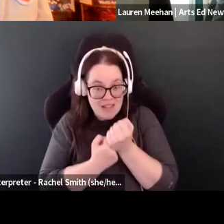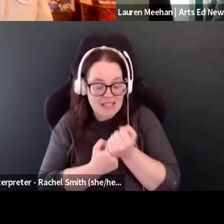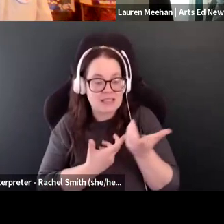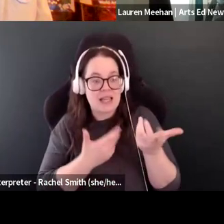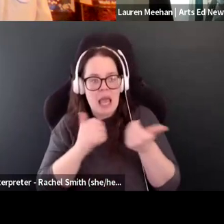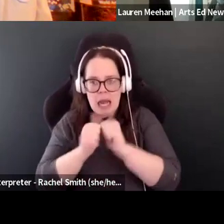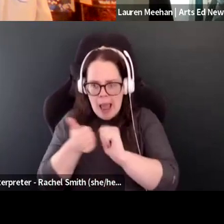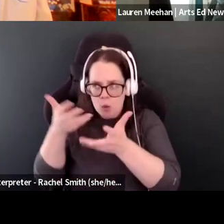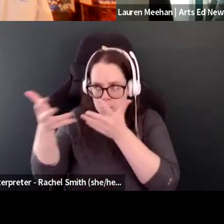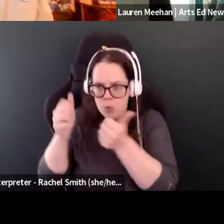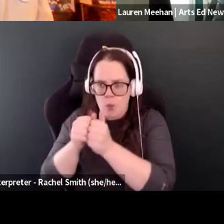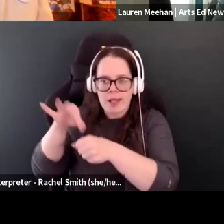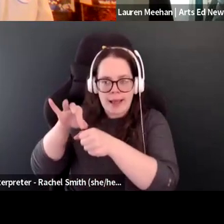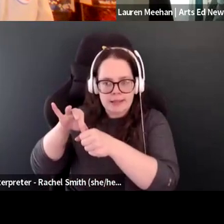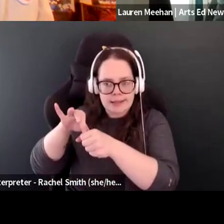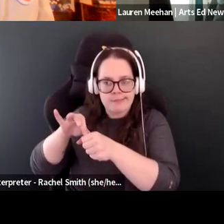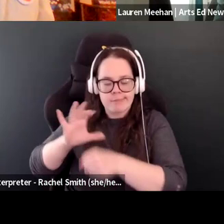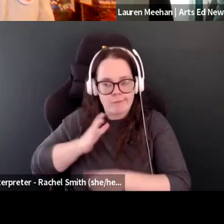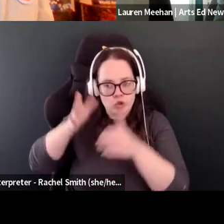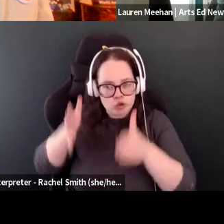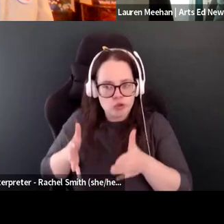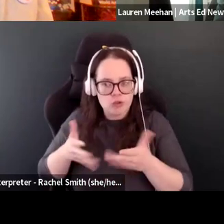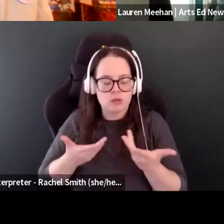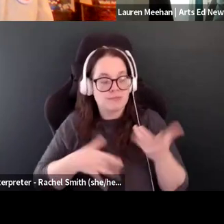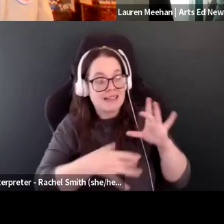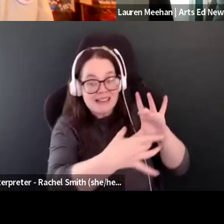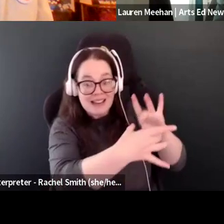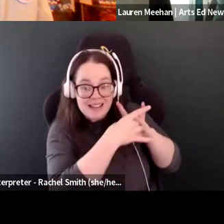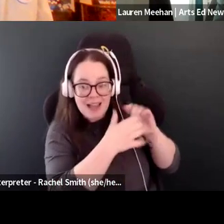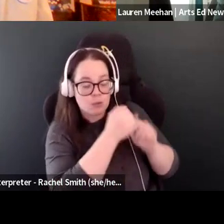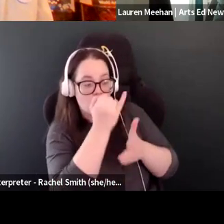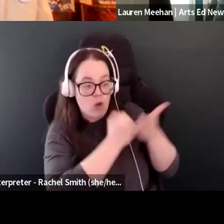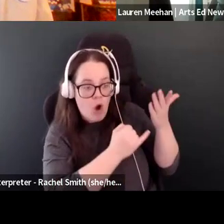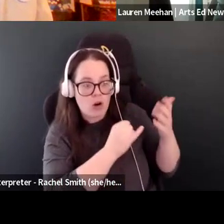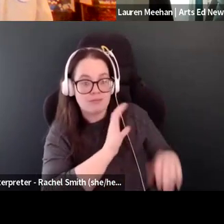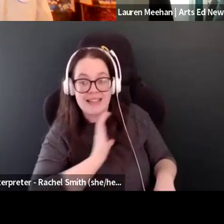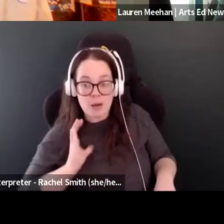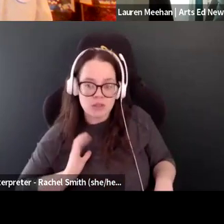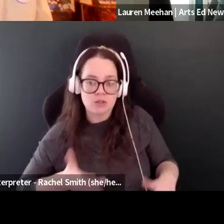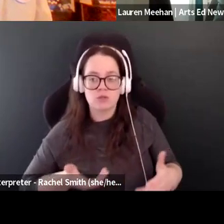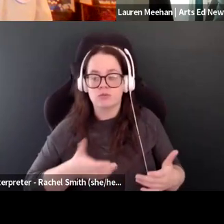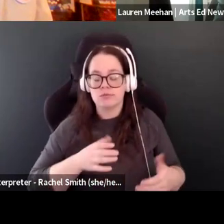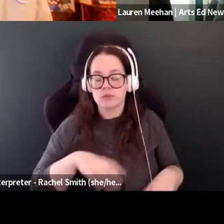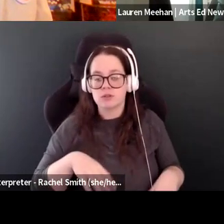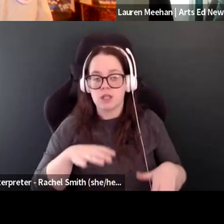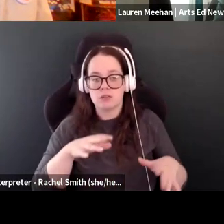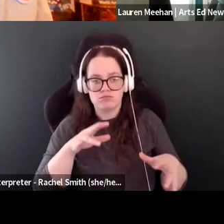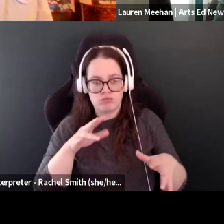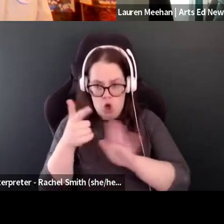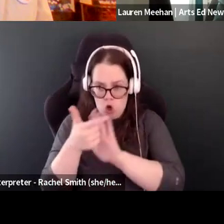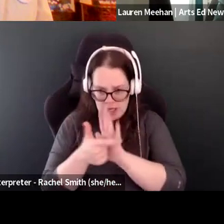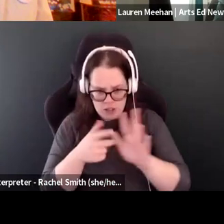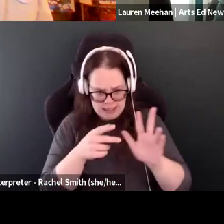elected officials and, connecting with your arts councils and your art commissions and looking at legislation that